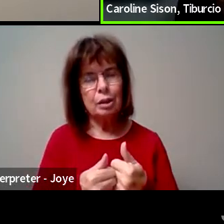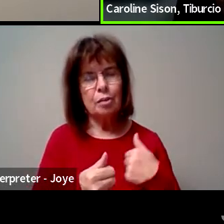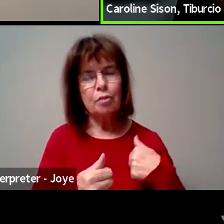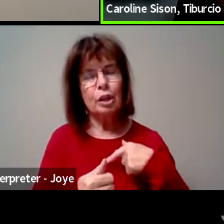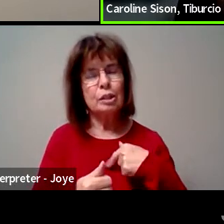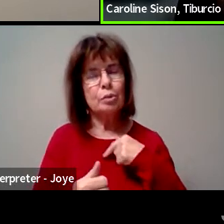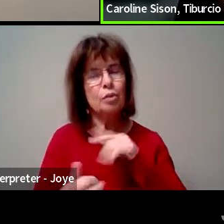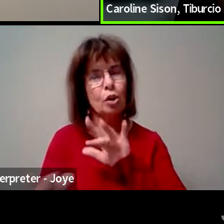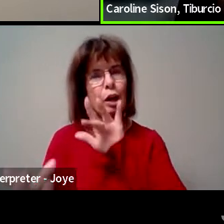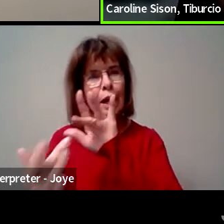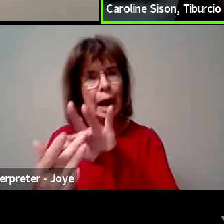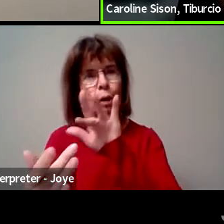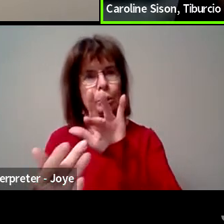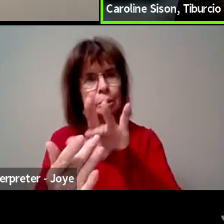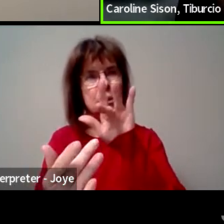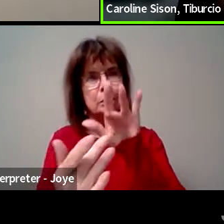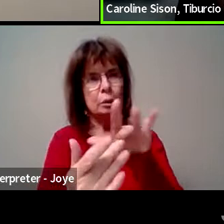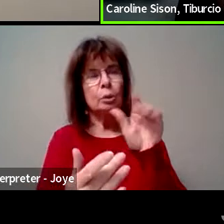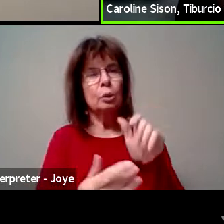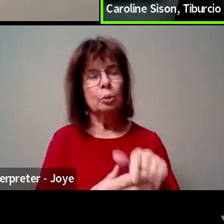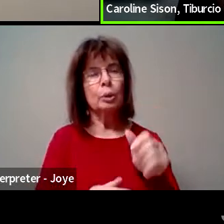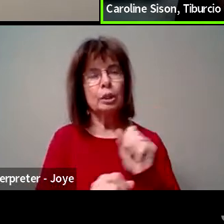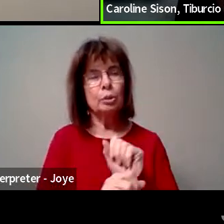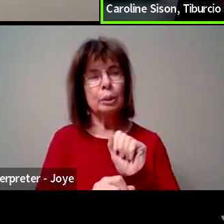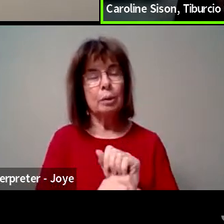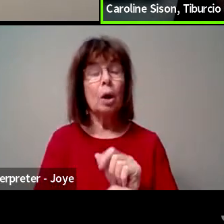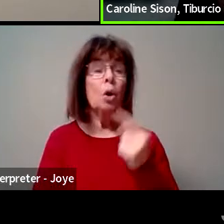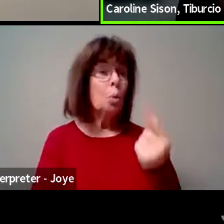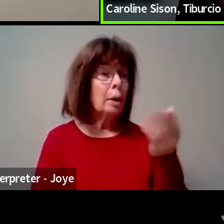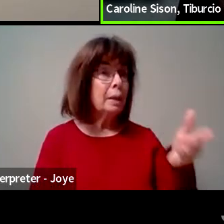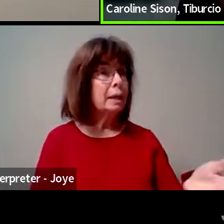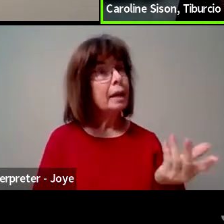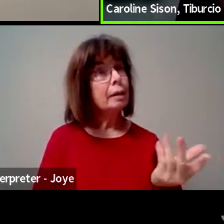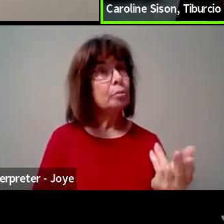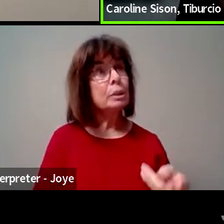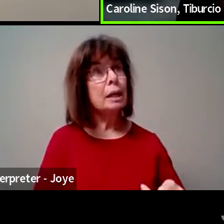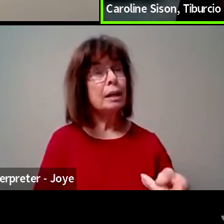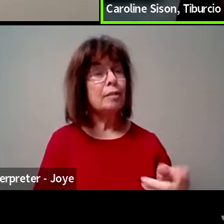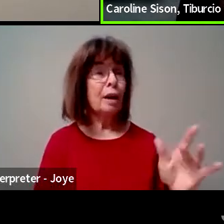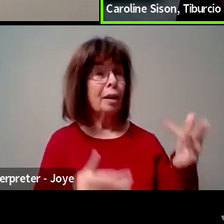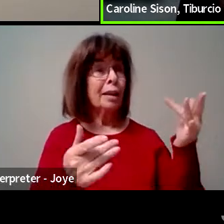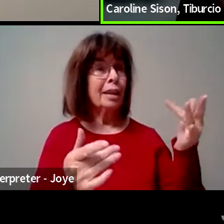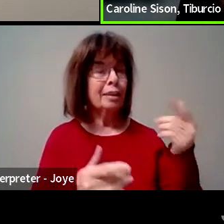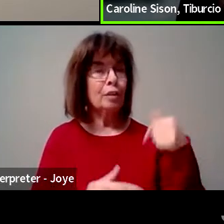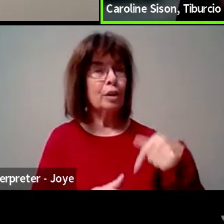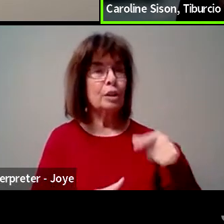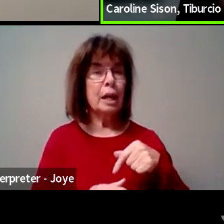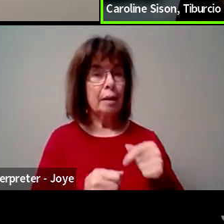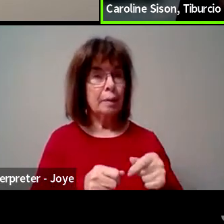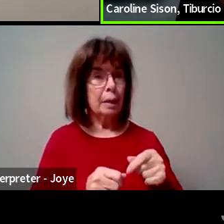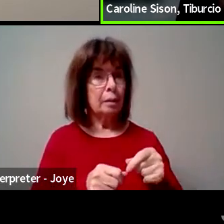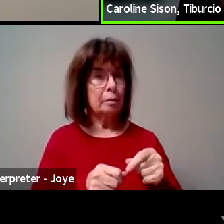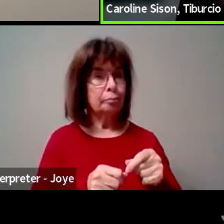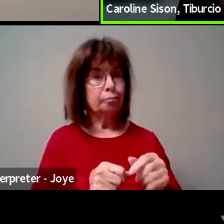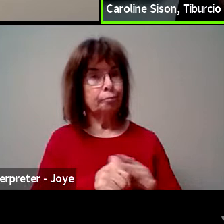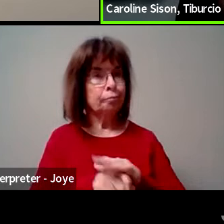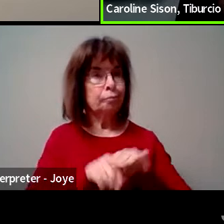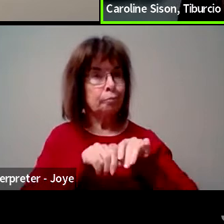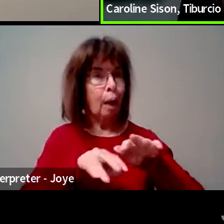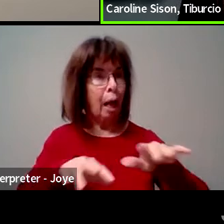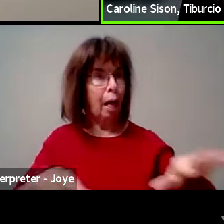work. One of the things that also was kind of highlighted for us during the pandemic